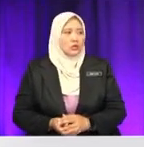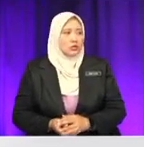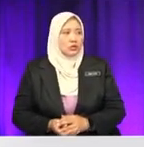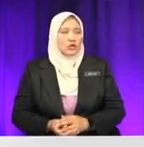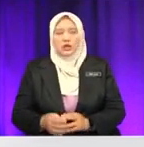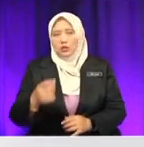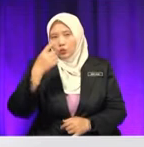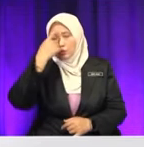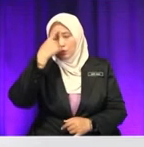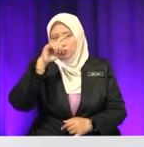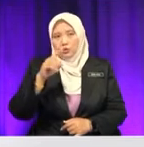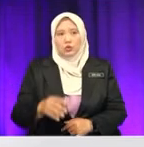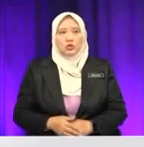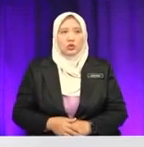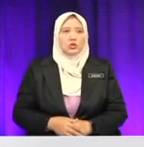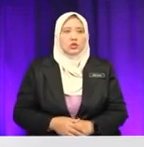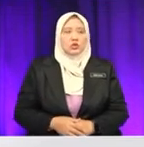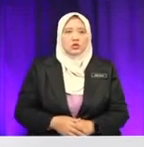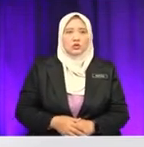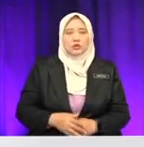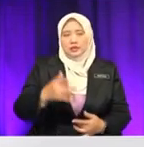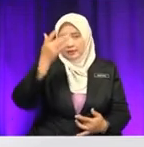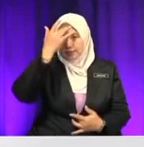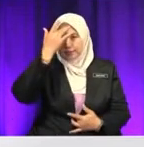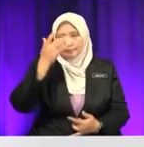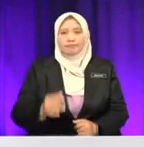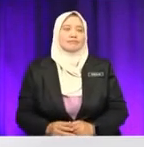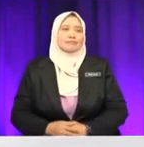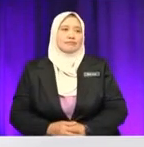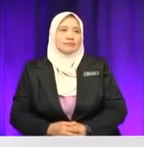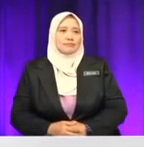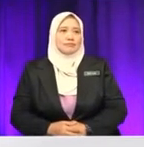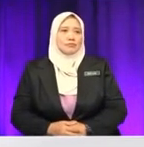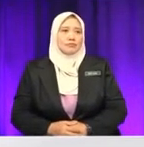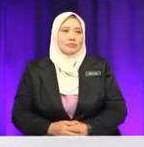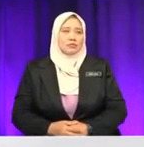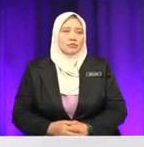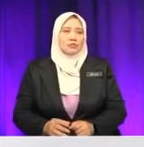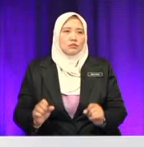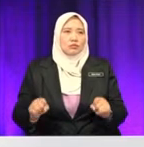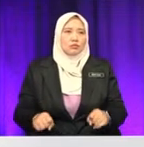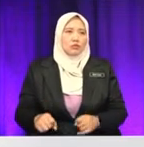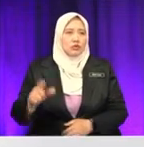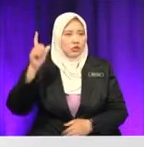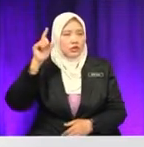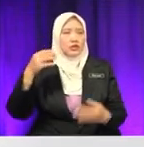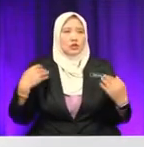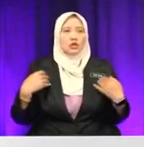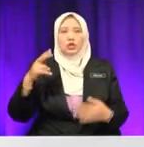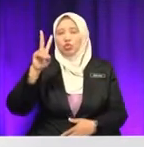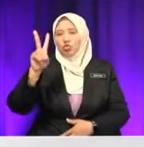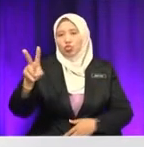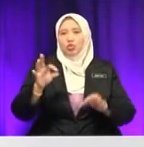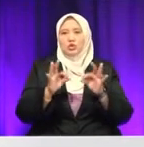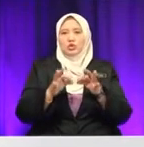checkup will also maintain our health. All right. So, Tivia, if you see what Faisal did, he actually had two sentences.